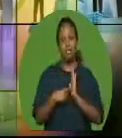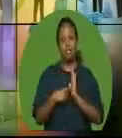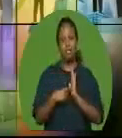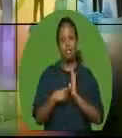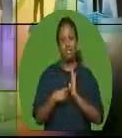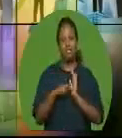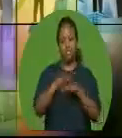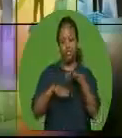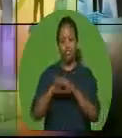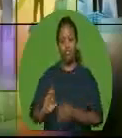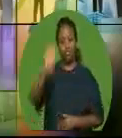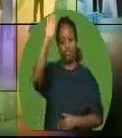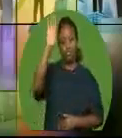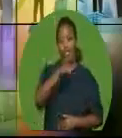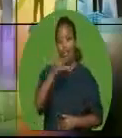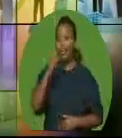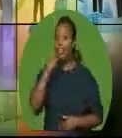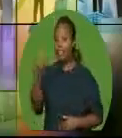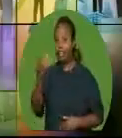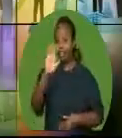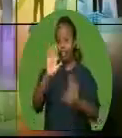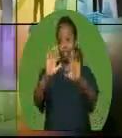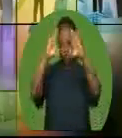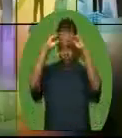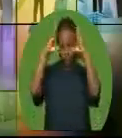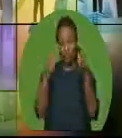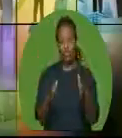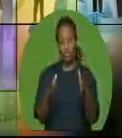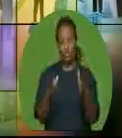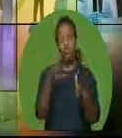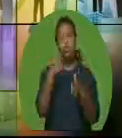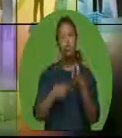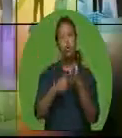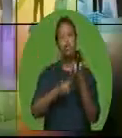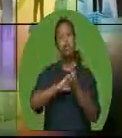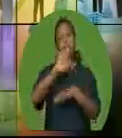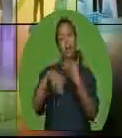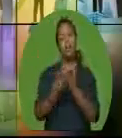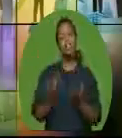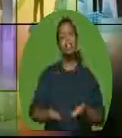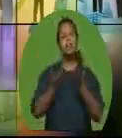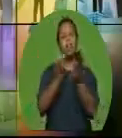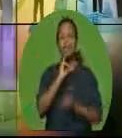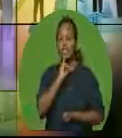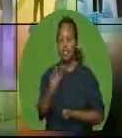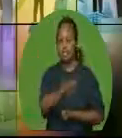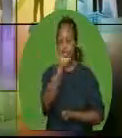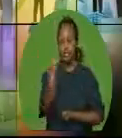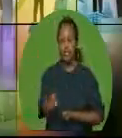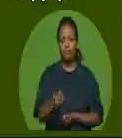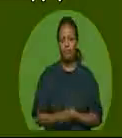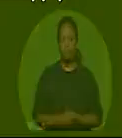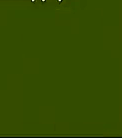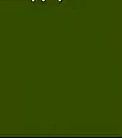demand. Raise up your hand and tell your classroom teacher what aggregate supply is.